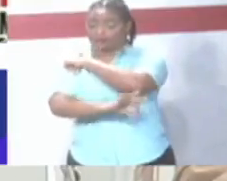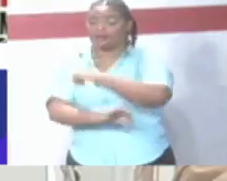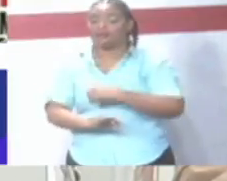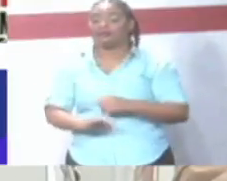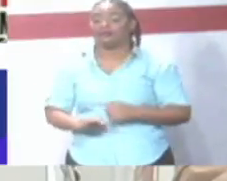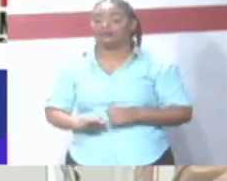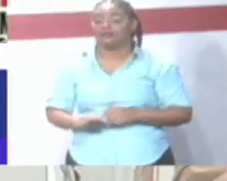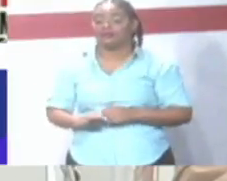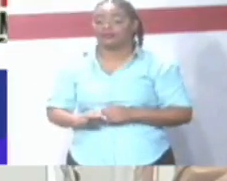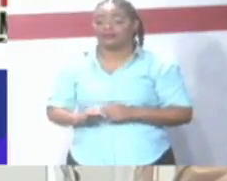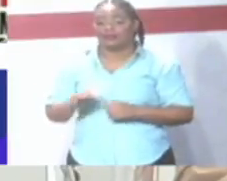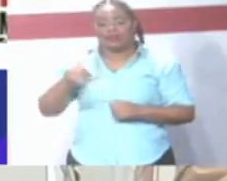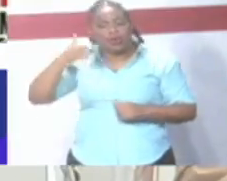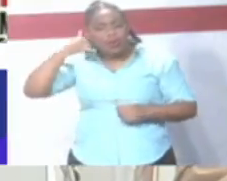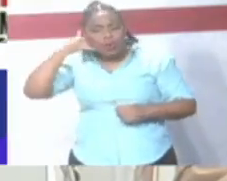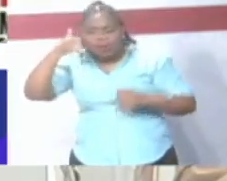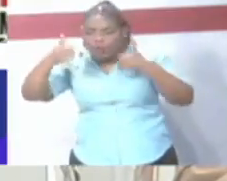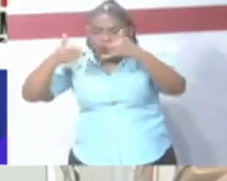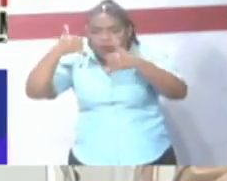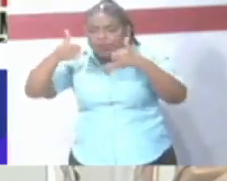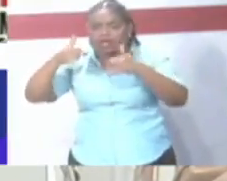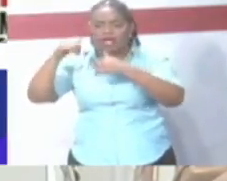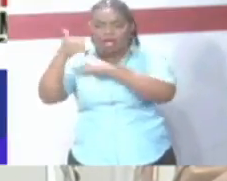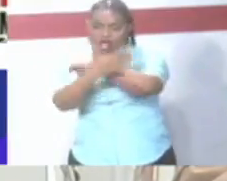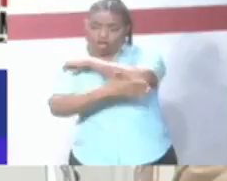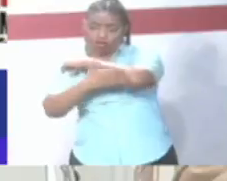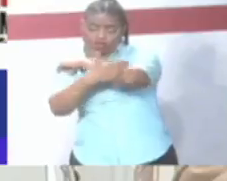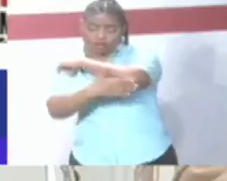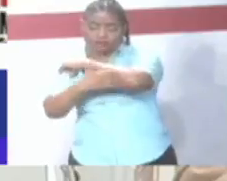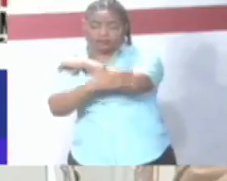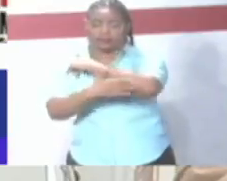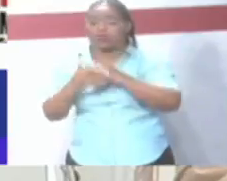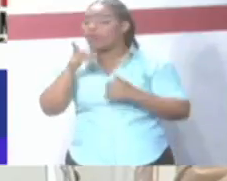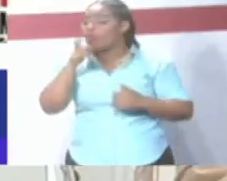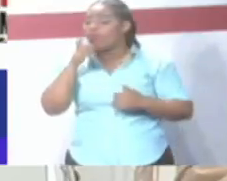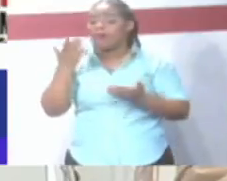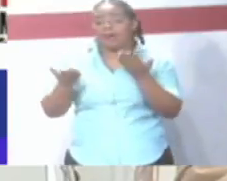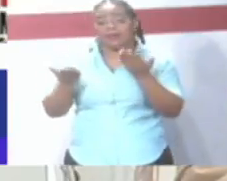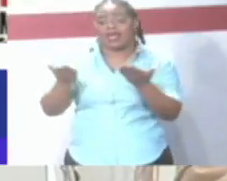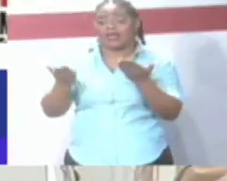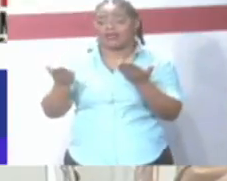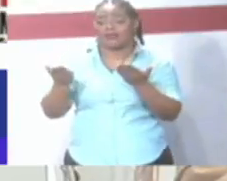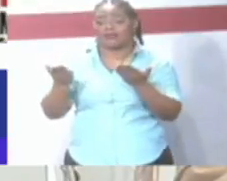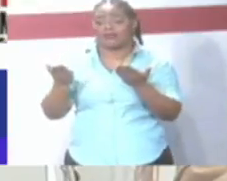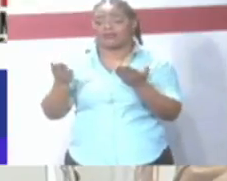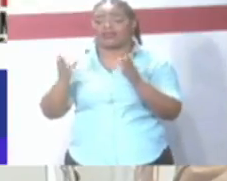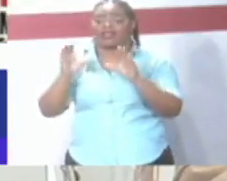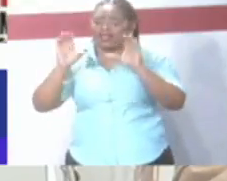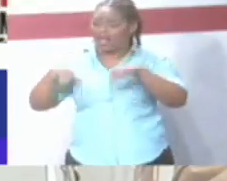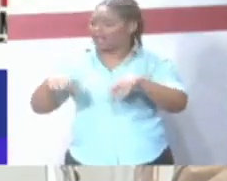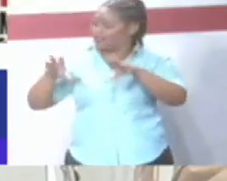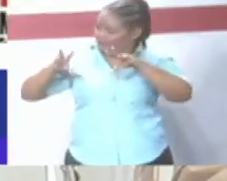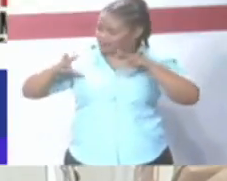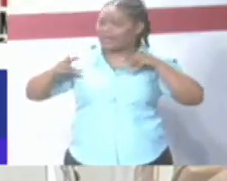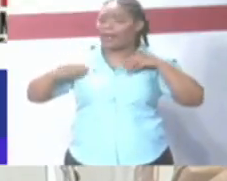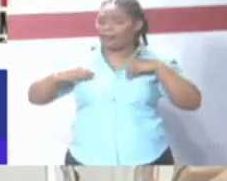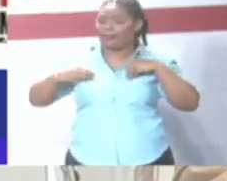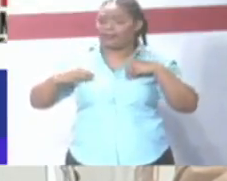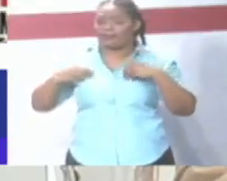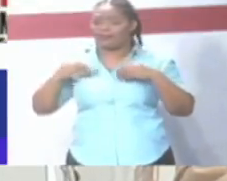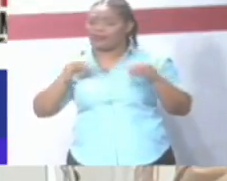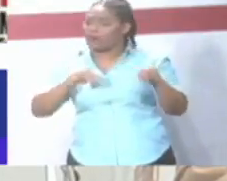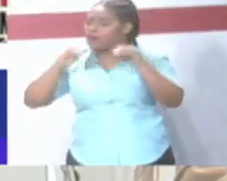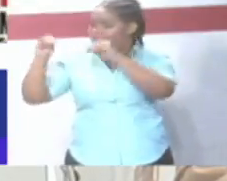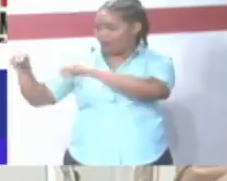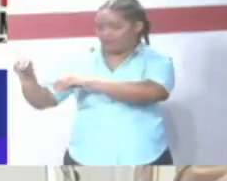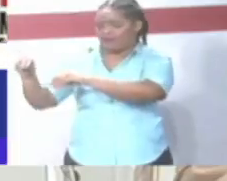find donee countries to receive these vaccines. The Minister of Foreign and CARICOM Affairs and